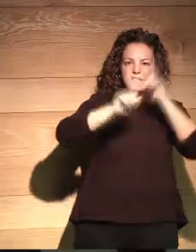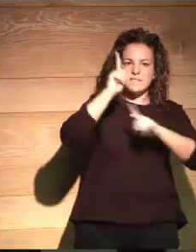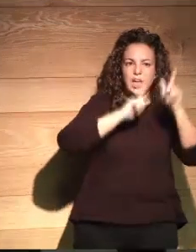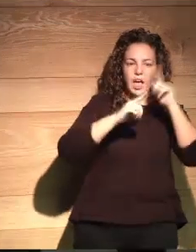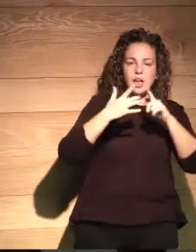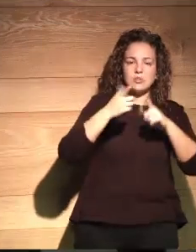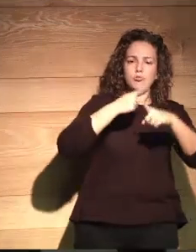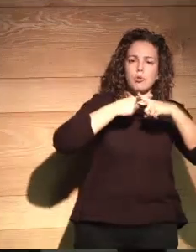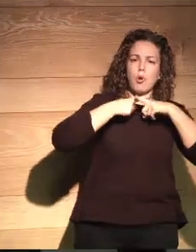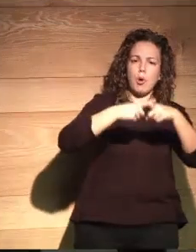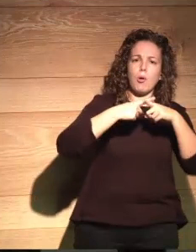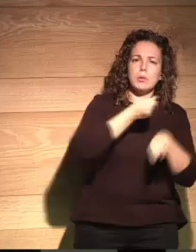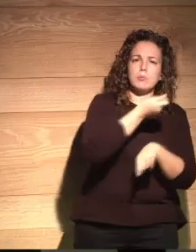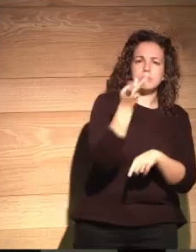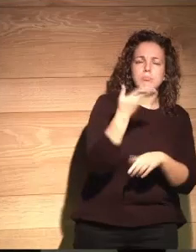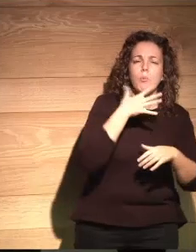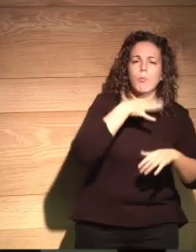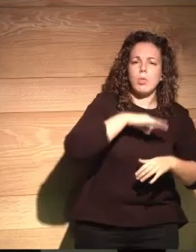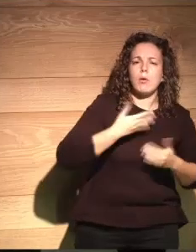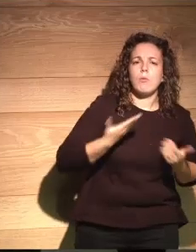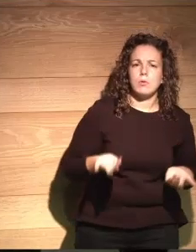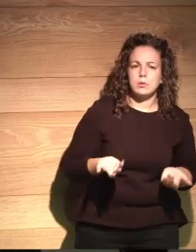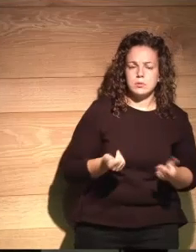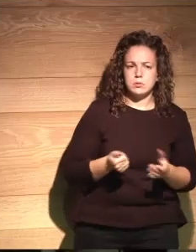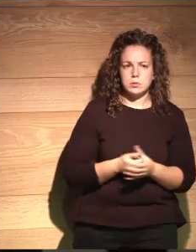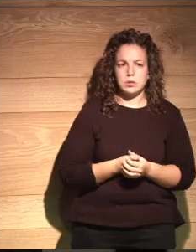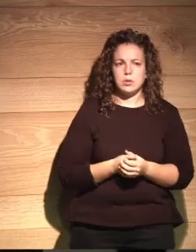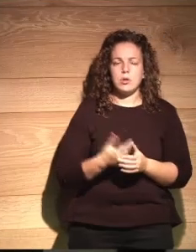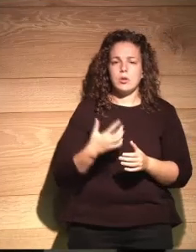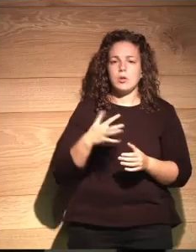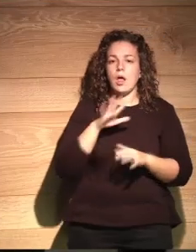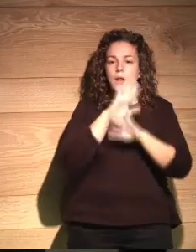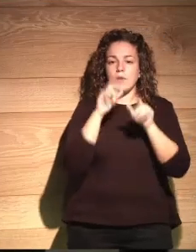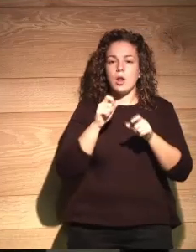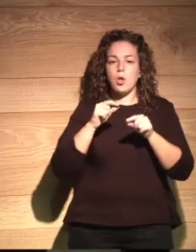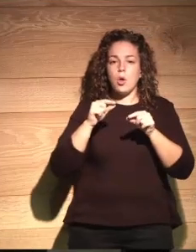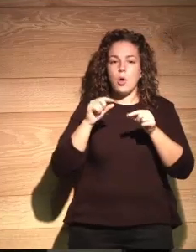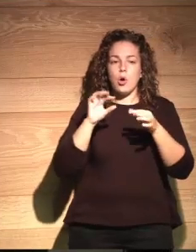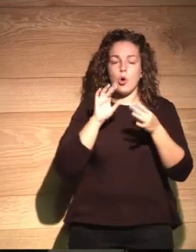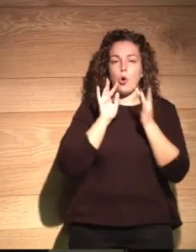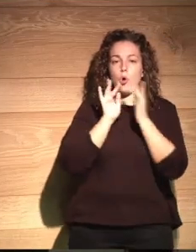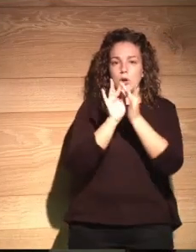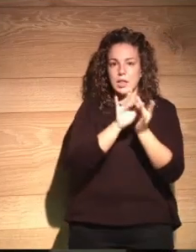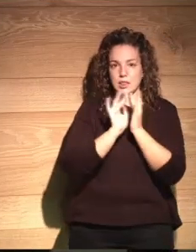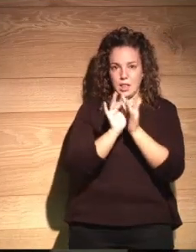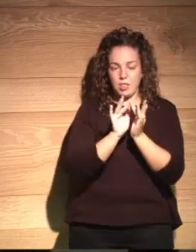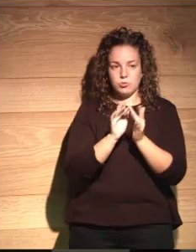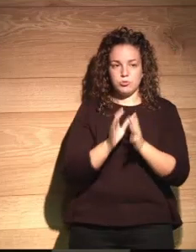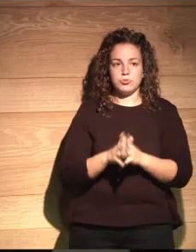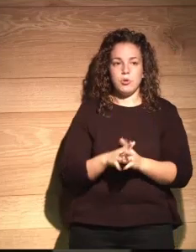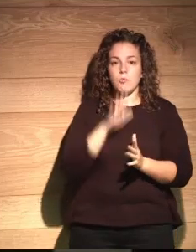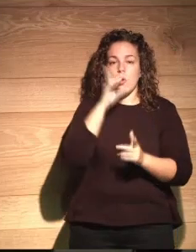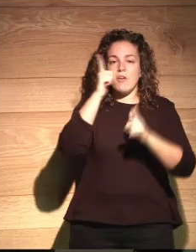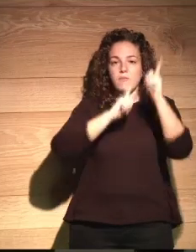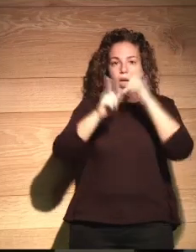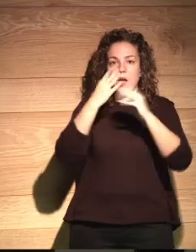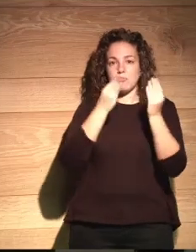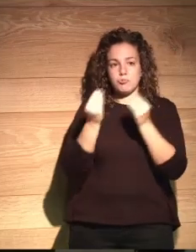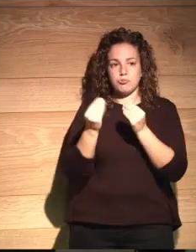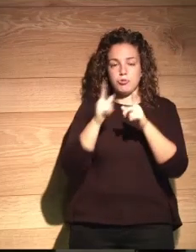Now, if you look at those 2 points in Manhattan, they're connected by hundreds of thousands of trips in the course of the year. So how many of those trips could be